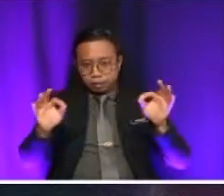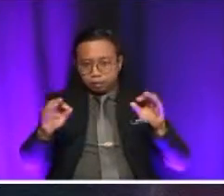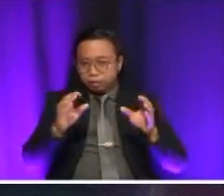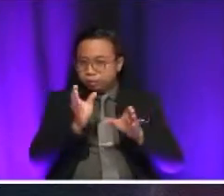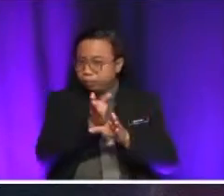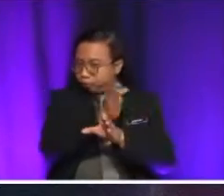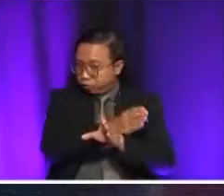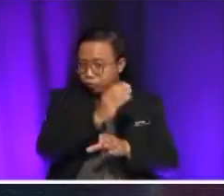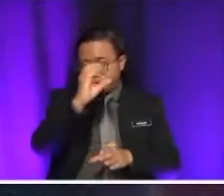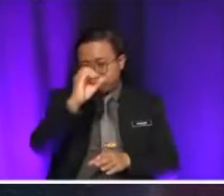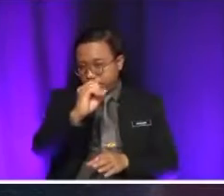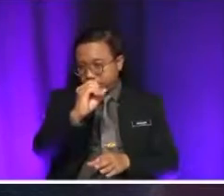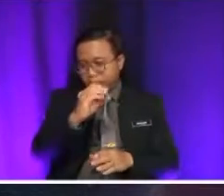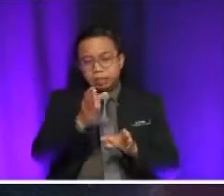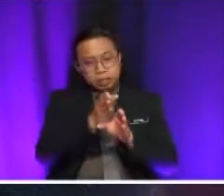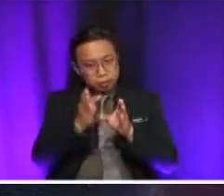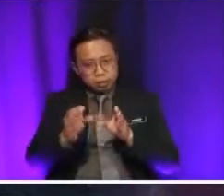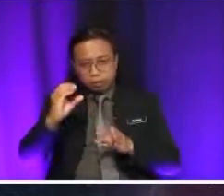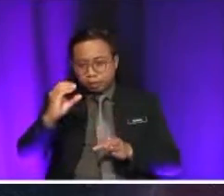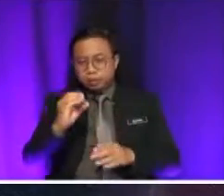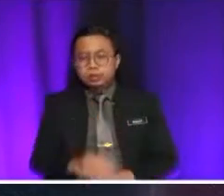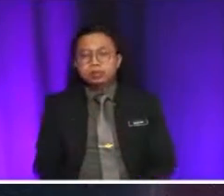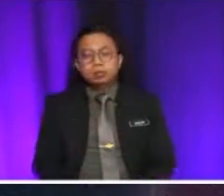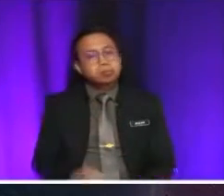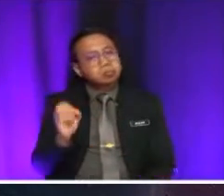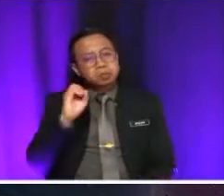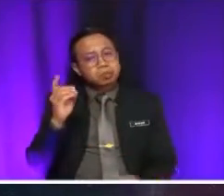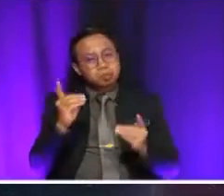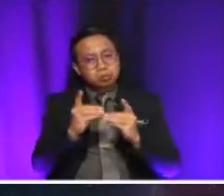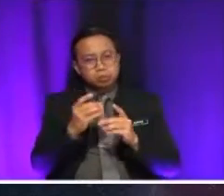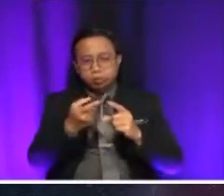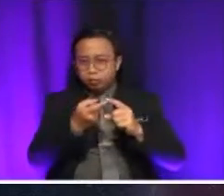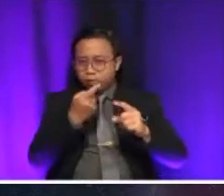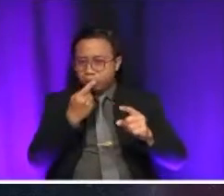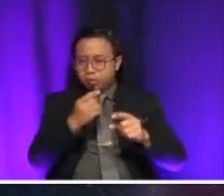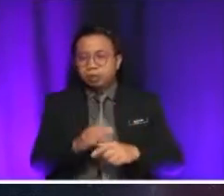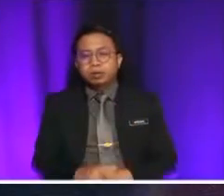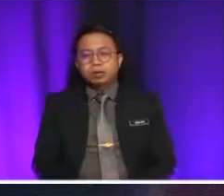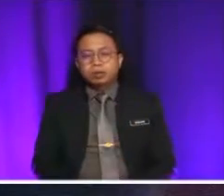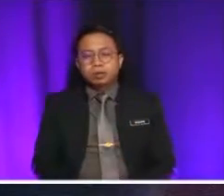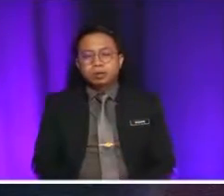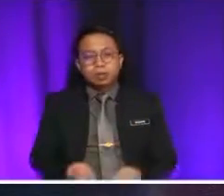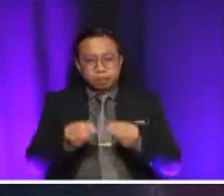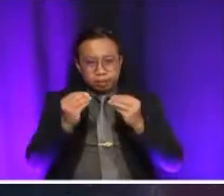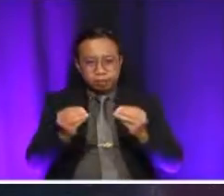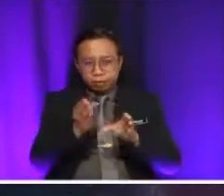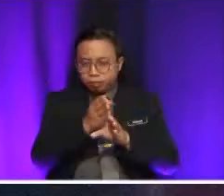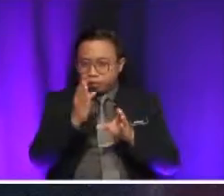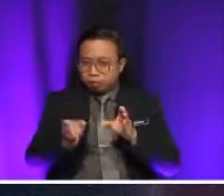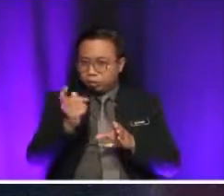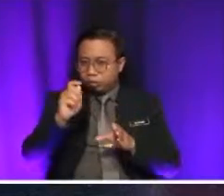there might be a connection. And the idea will not be far from the actual idea that is given between the